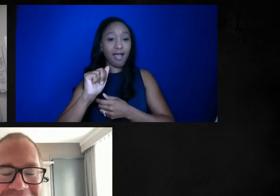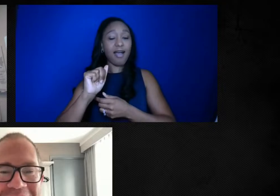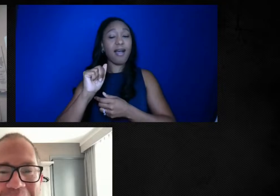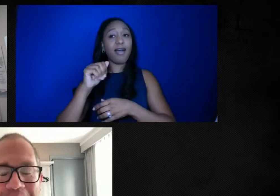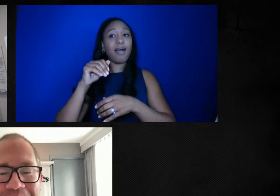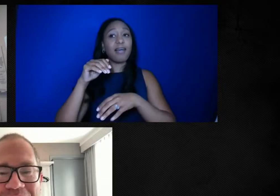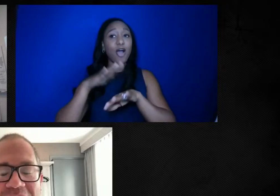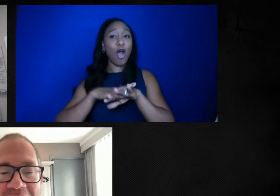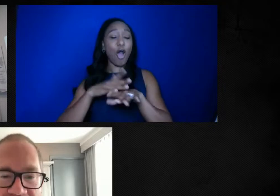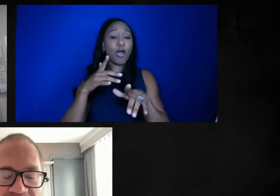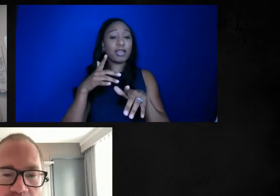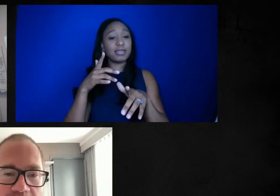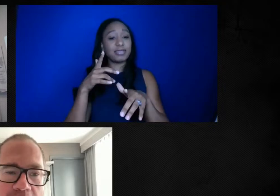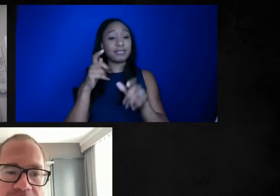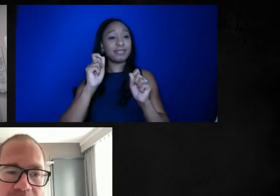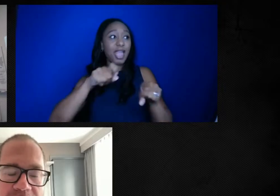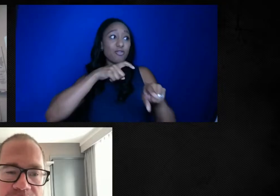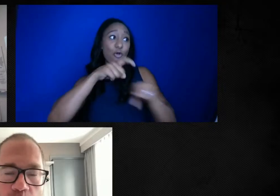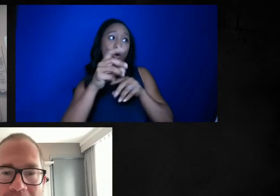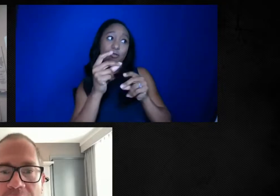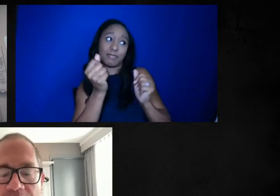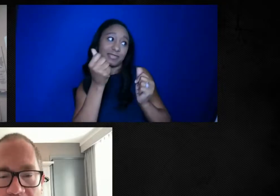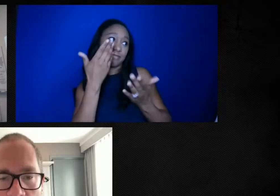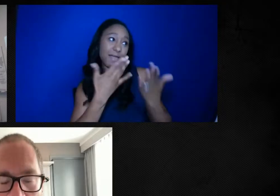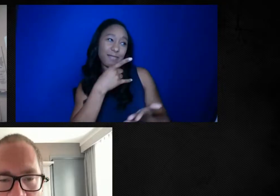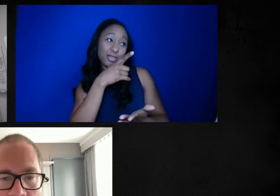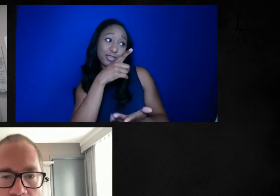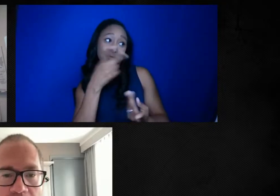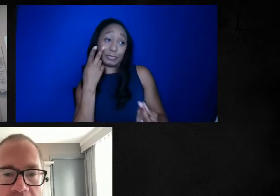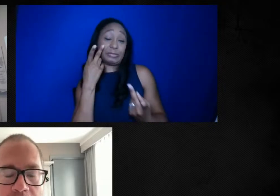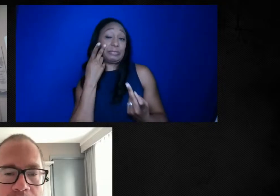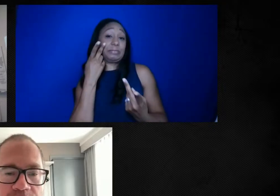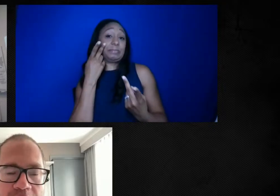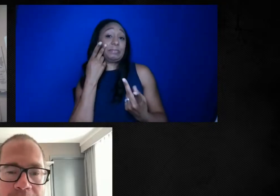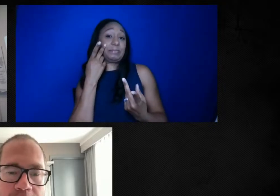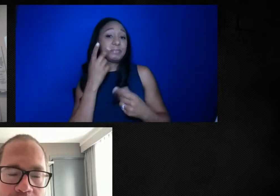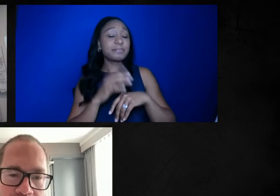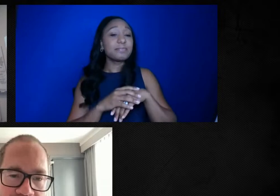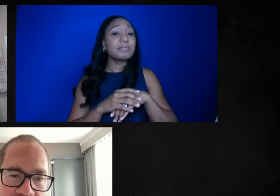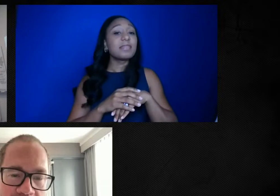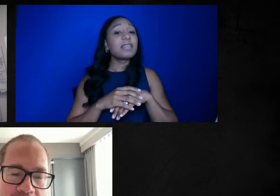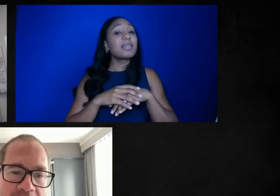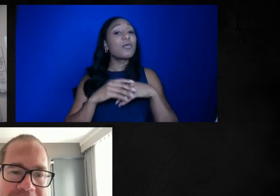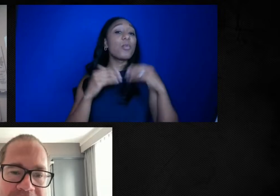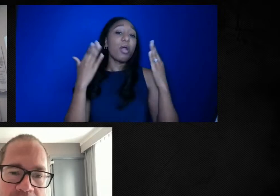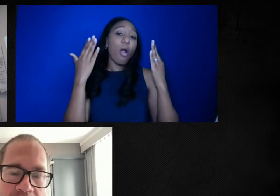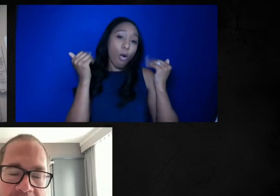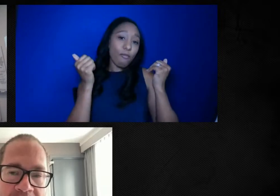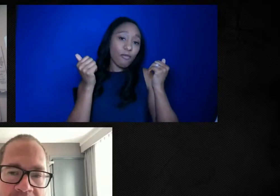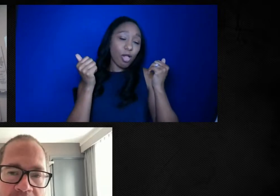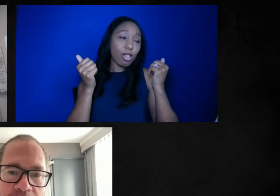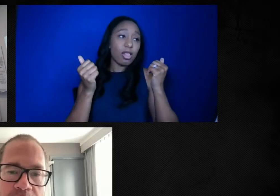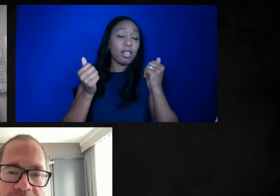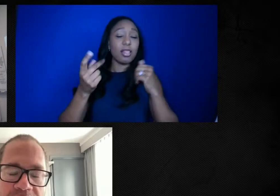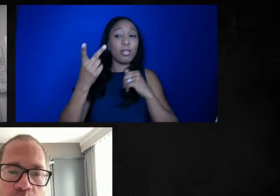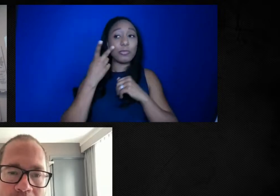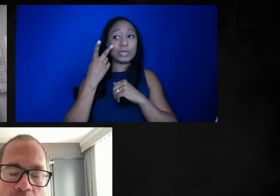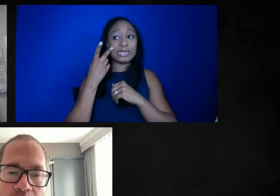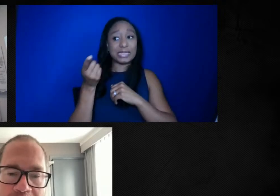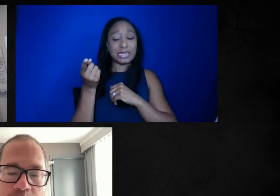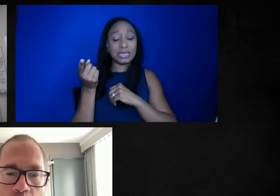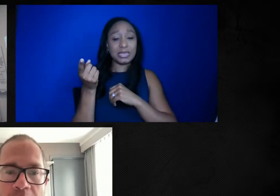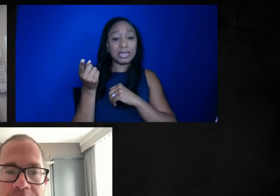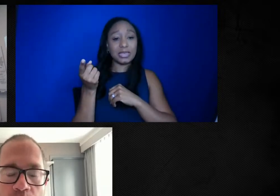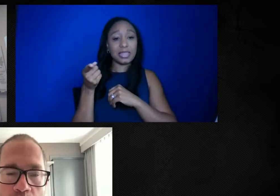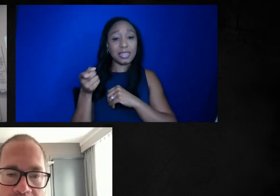Jim. Yes, so the answer is we are very hopeful, Simon & Schuster and I, that this